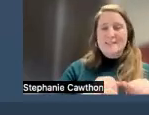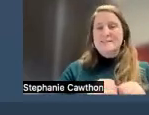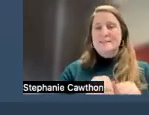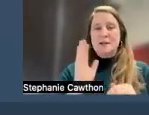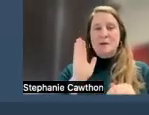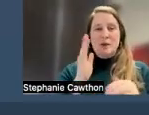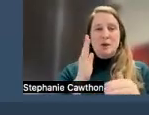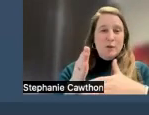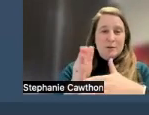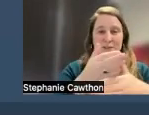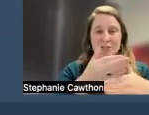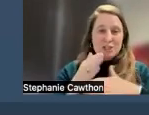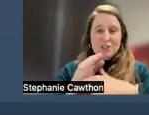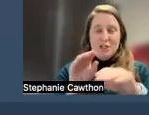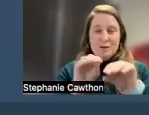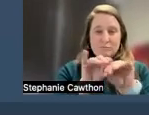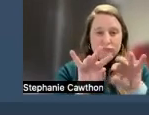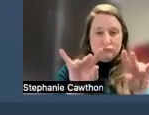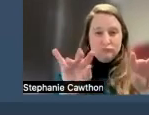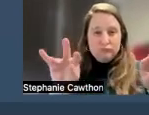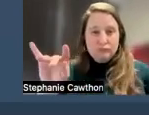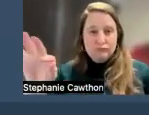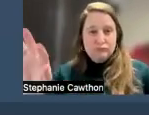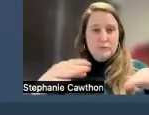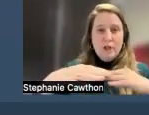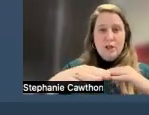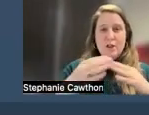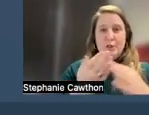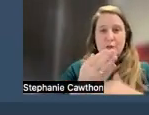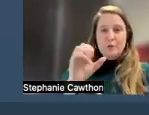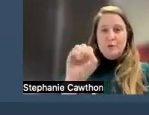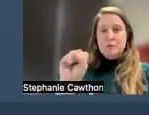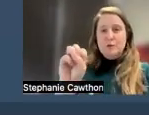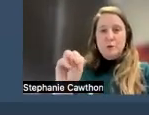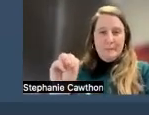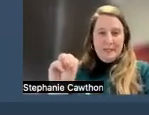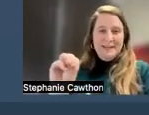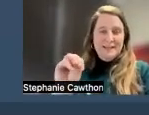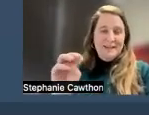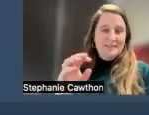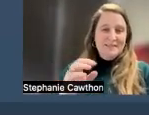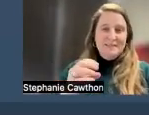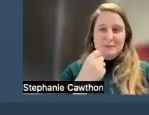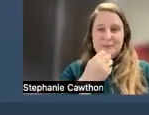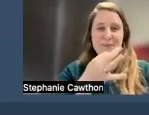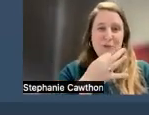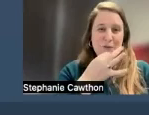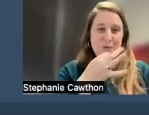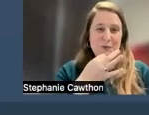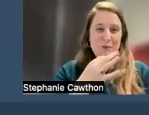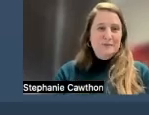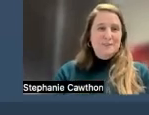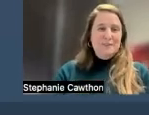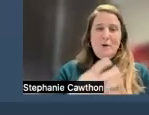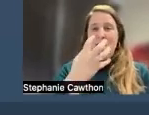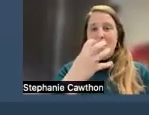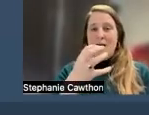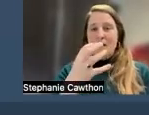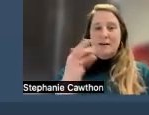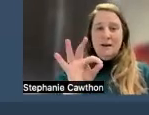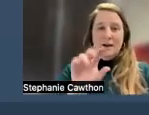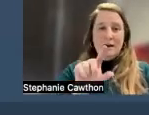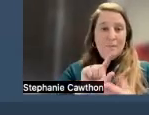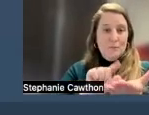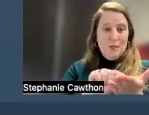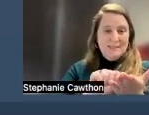And I highly recommend that you read it. We'll be sharing this out via social media here